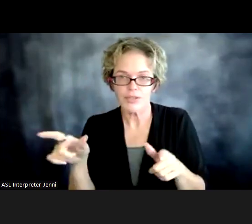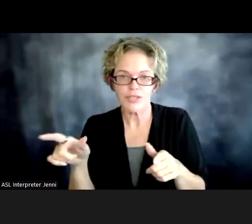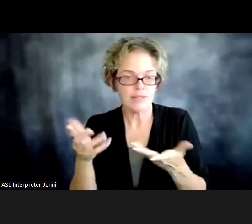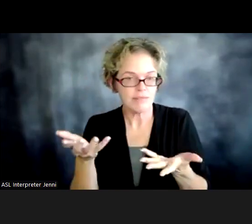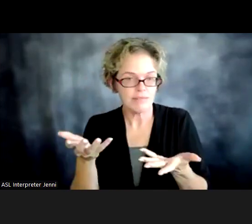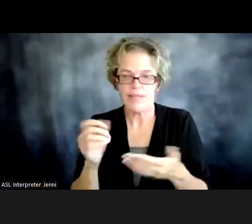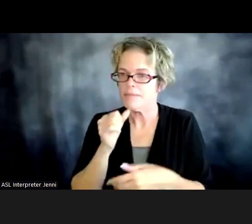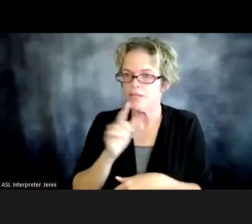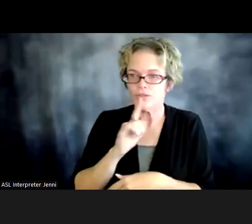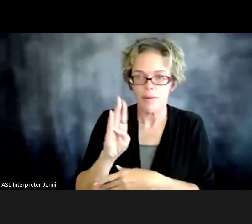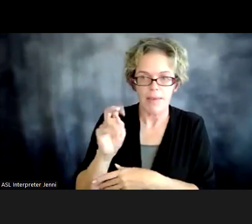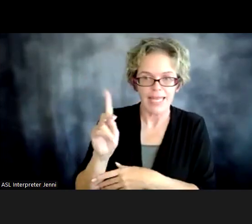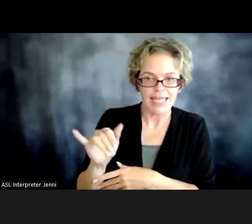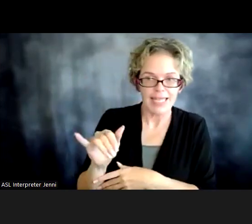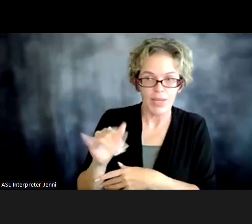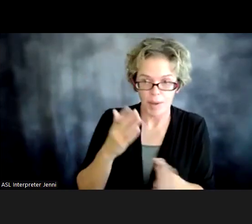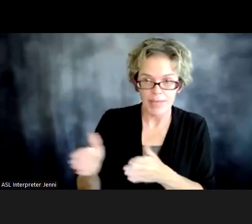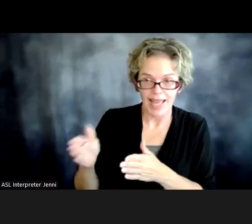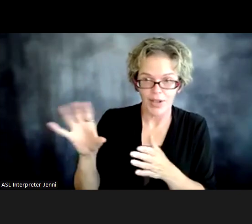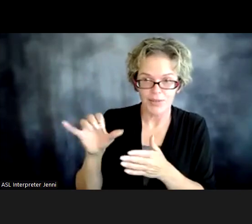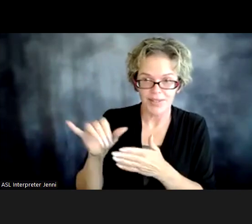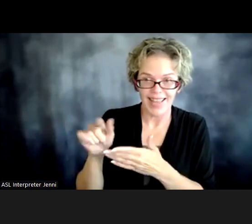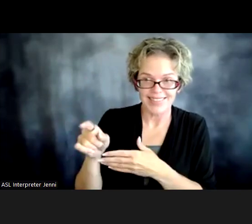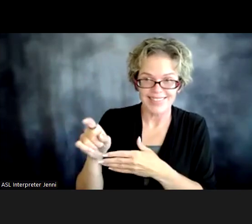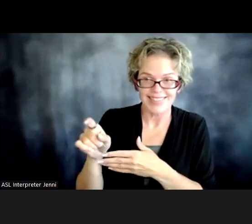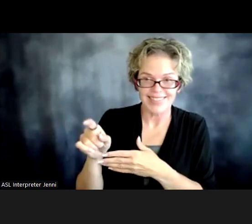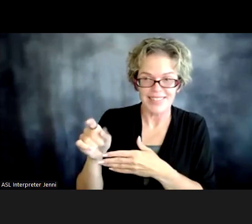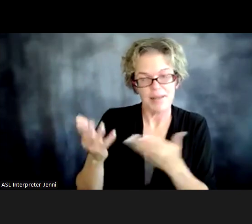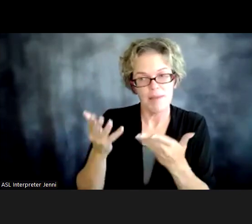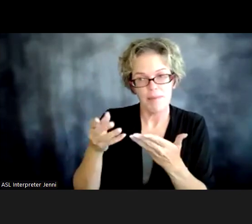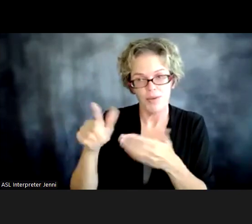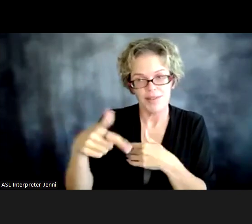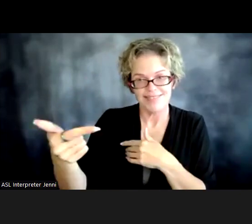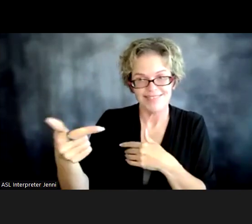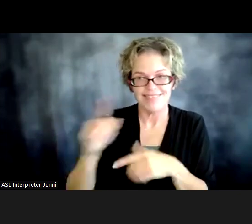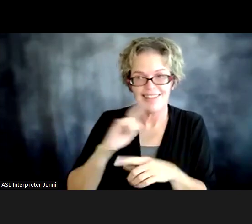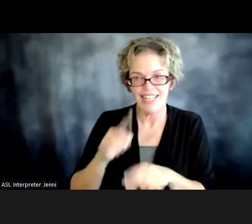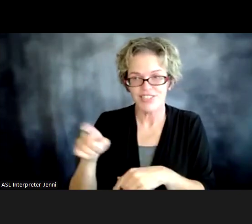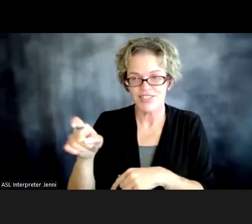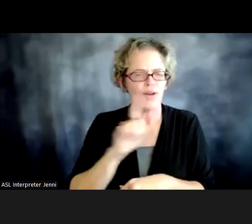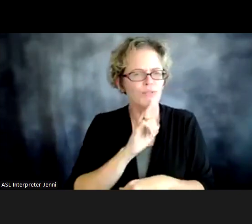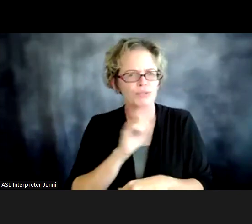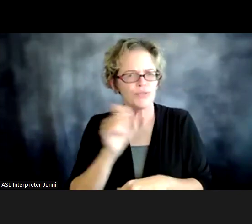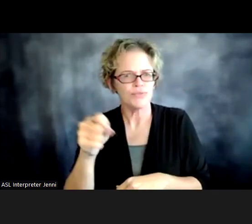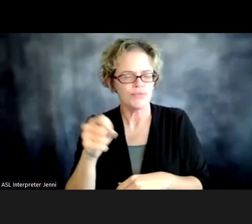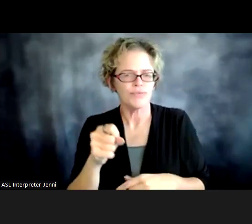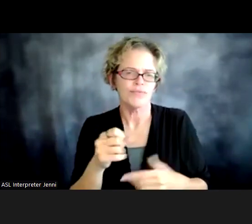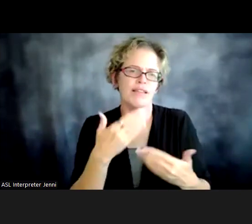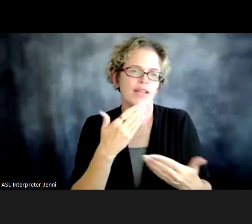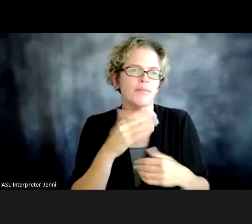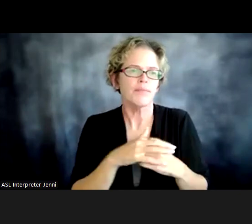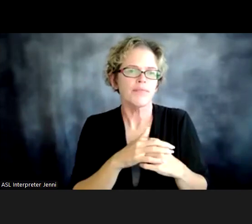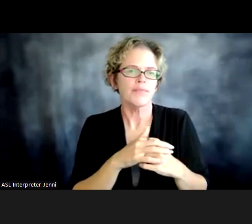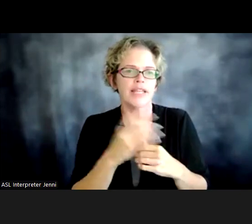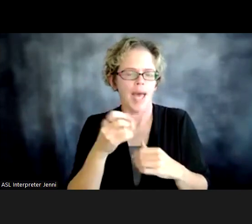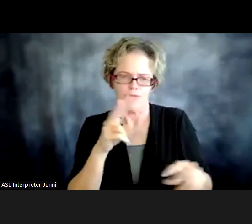um, are planning on doing anything along those lines with this. Maybe you can take that one. Yeah, no, Sheldon, appreciate that. I was just taking